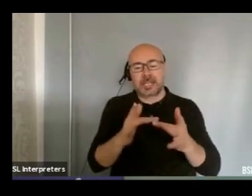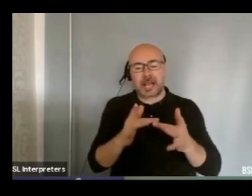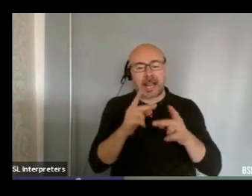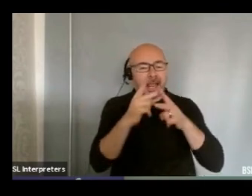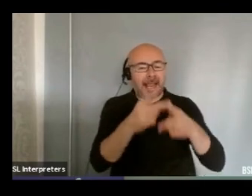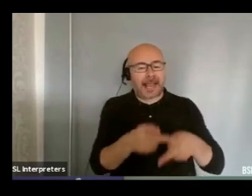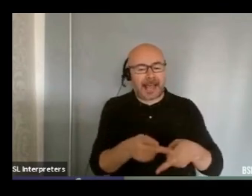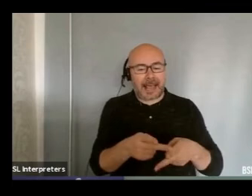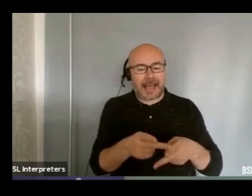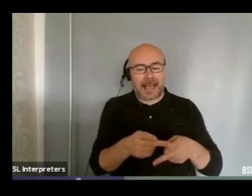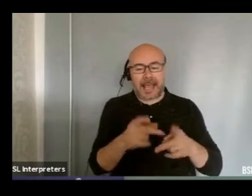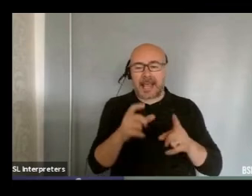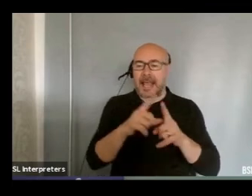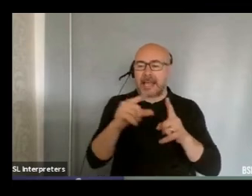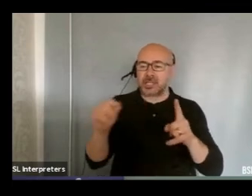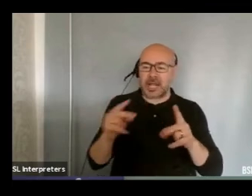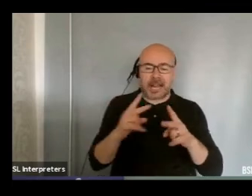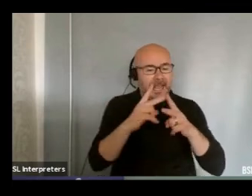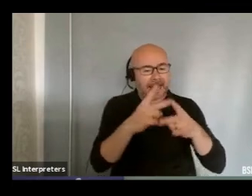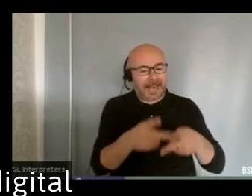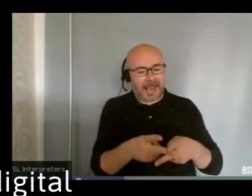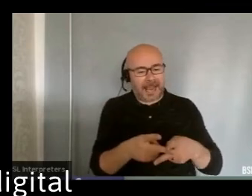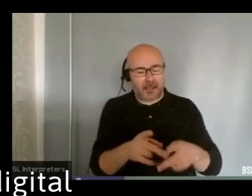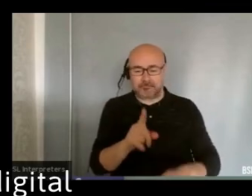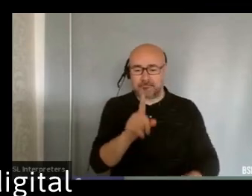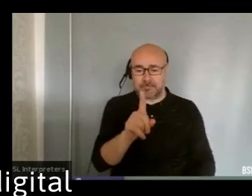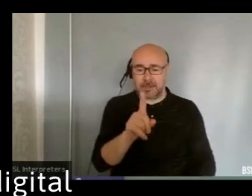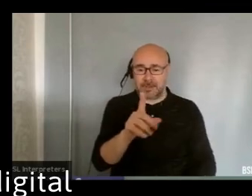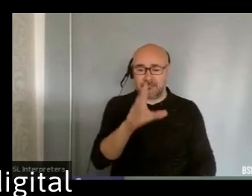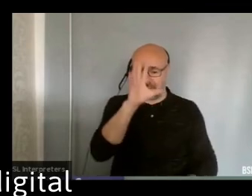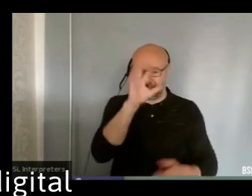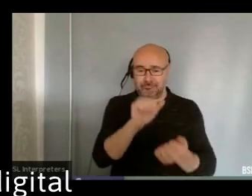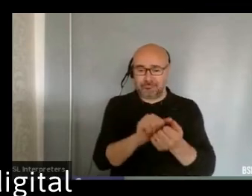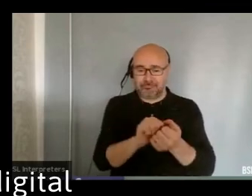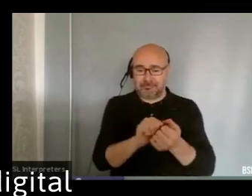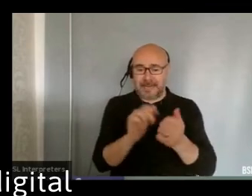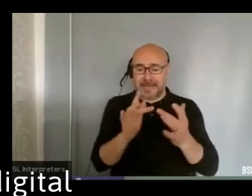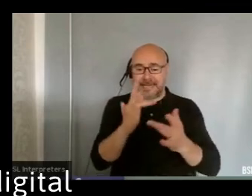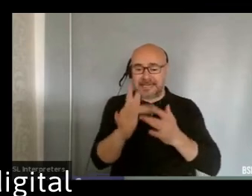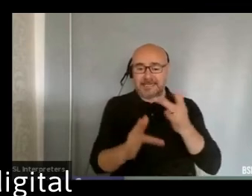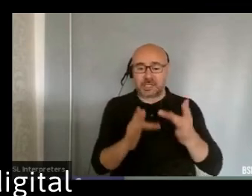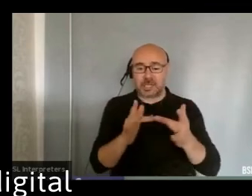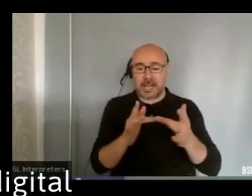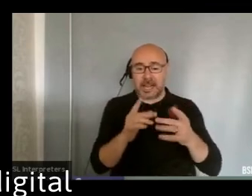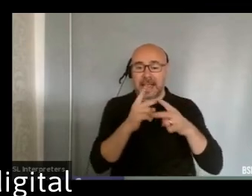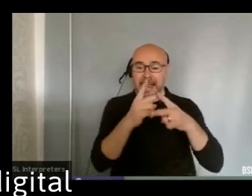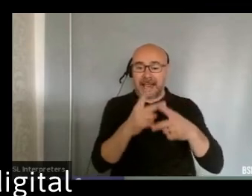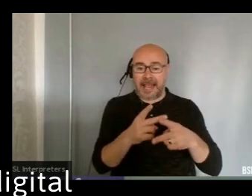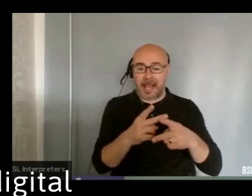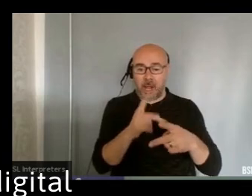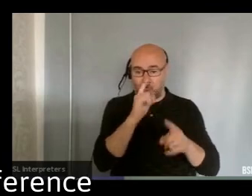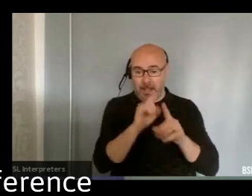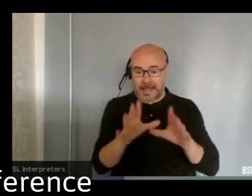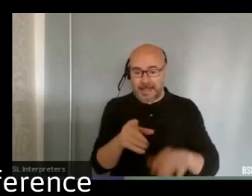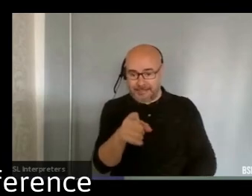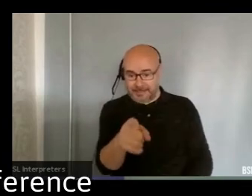left, digital like in the computer. But I also want us to think about digital care as being this kind of digital